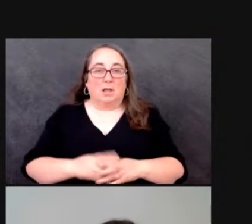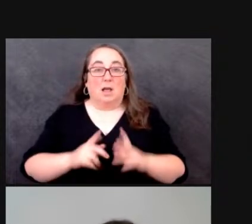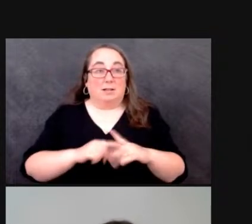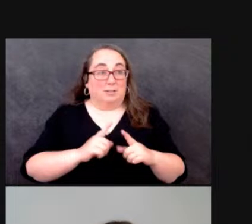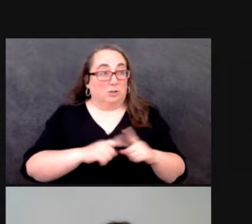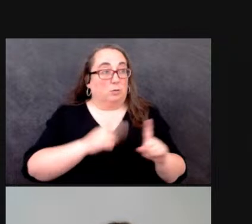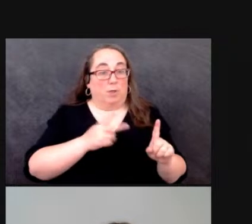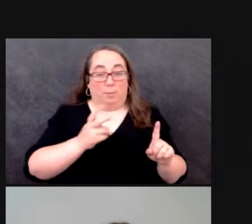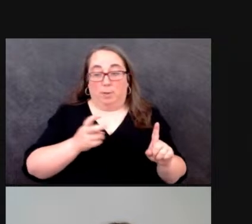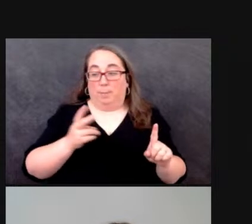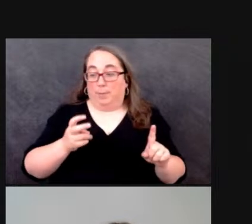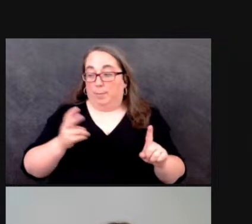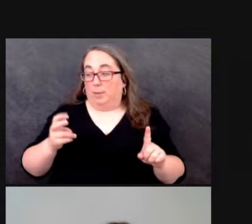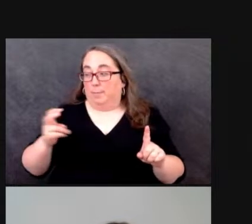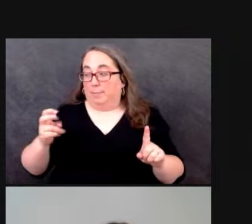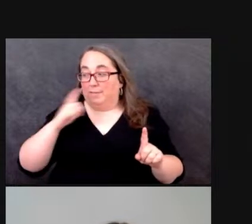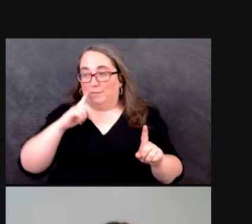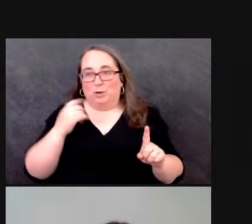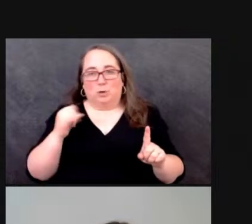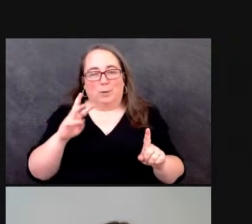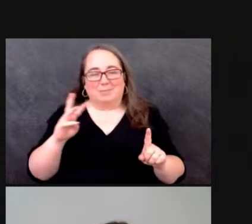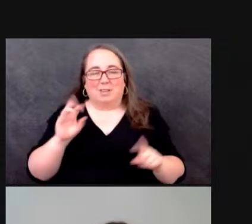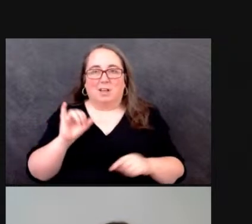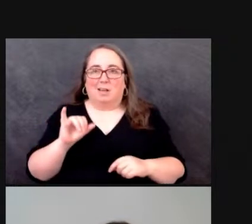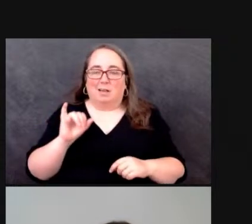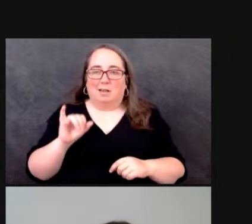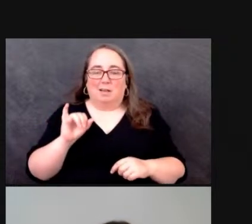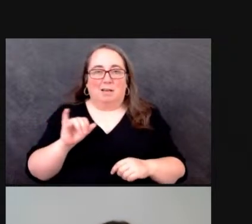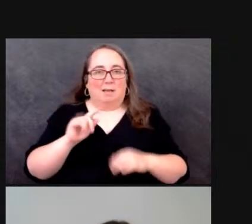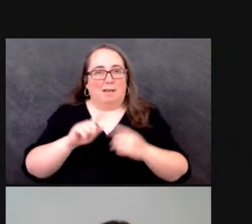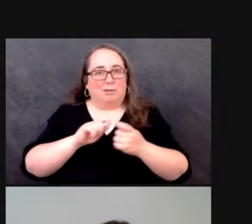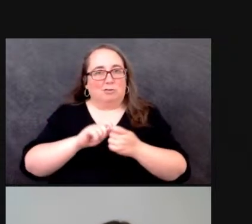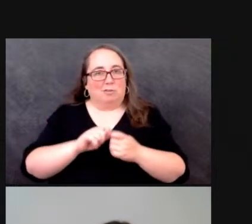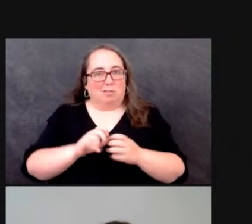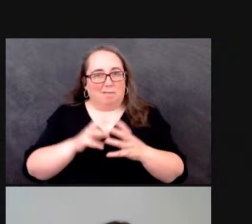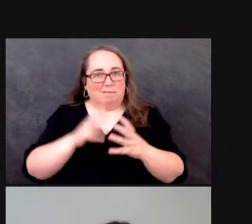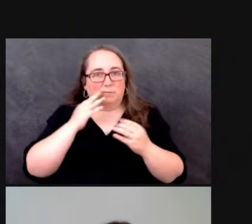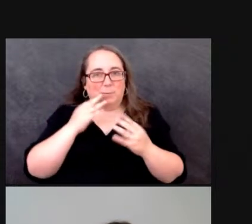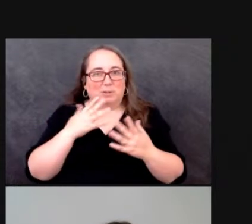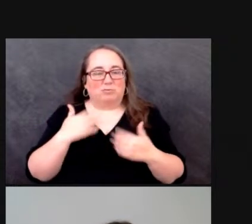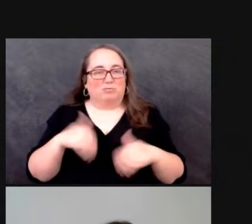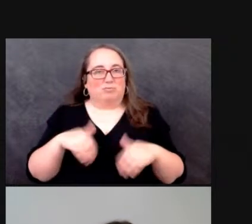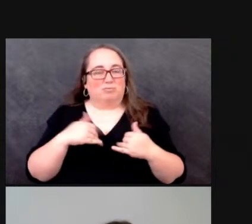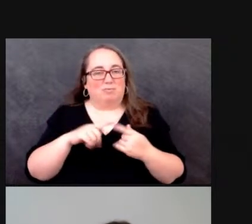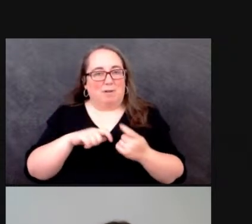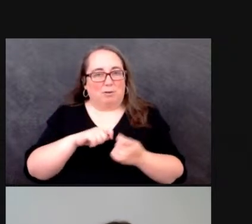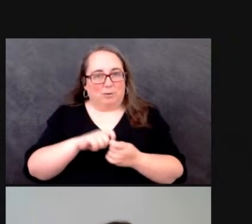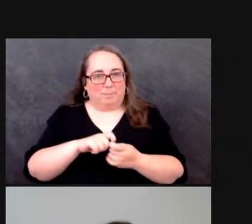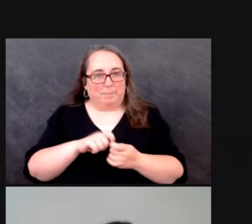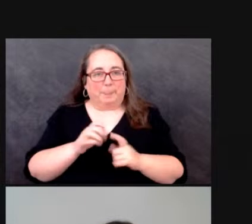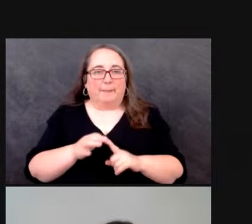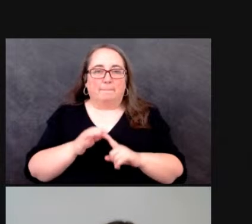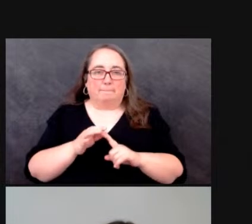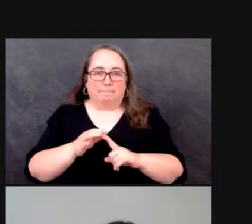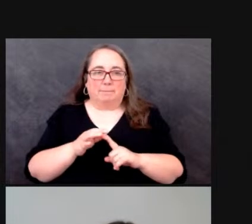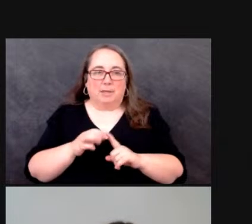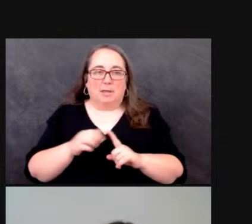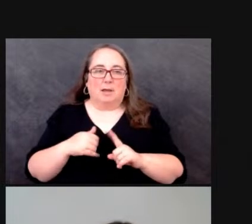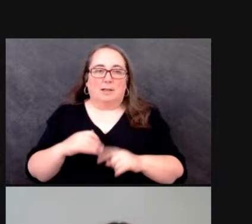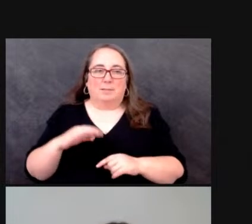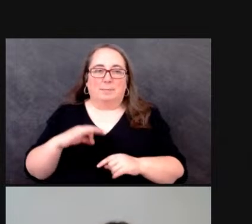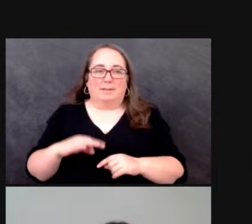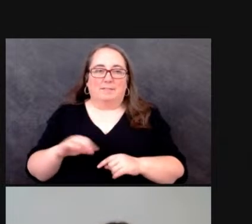for the updated webpage, I appreciated just how accurate much of this information still was, especially given that I had the benefit of